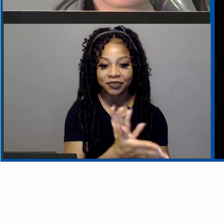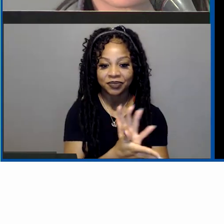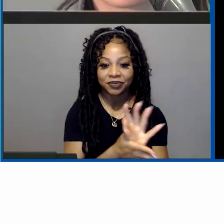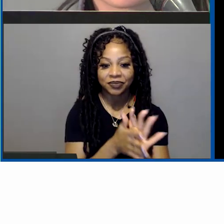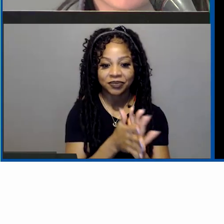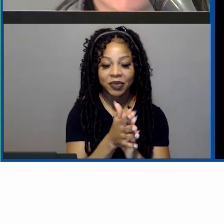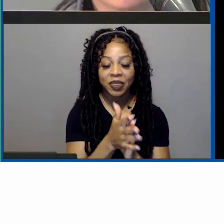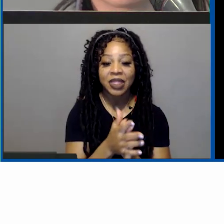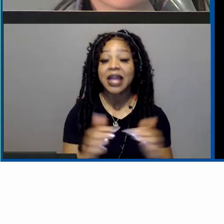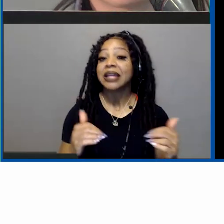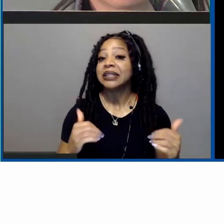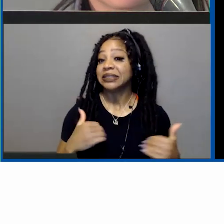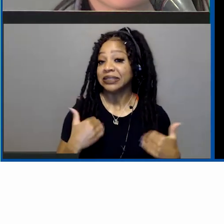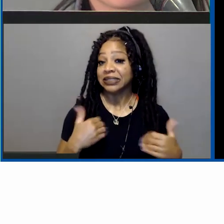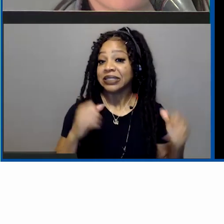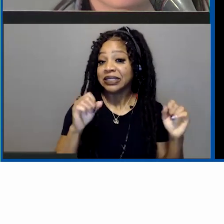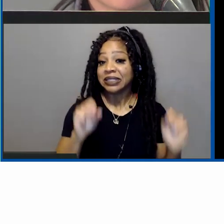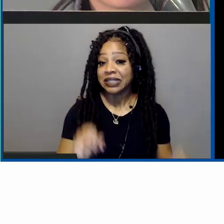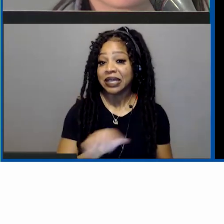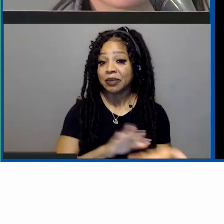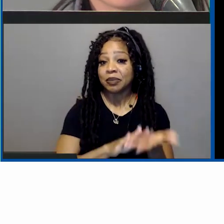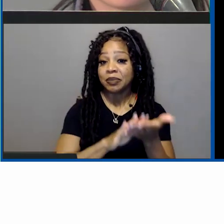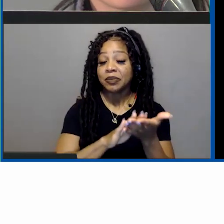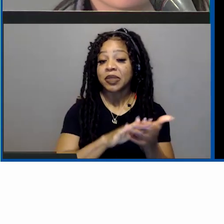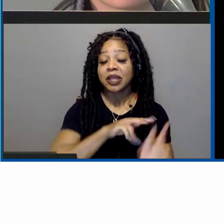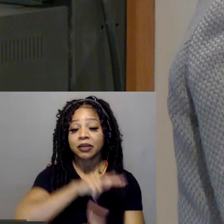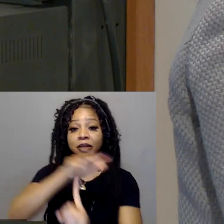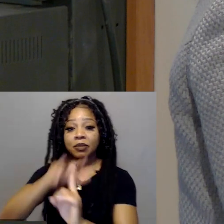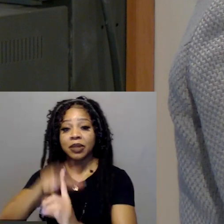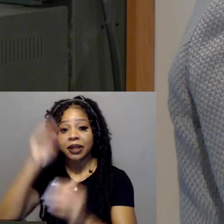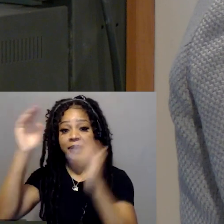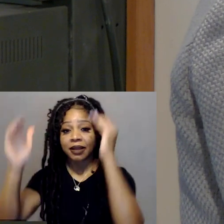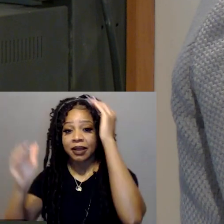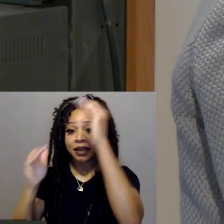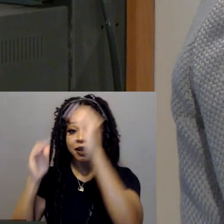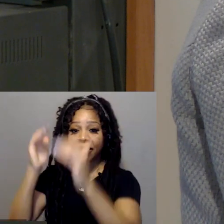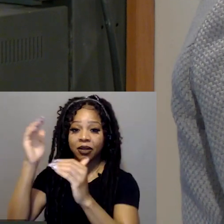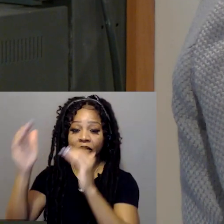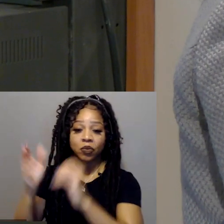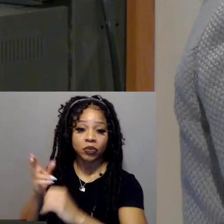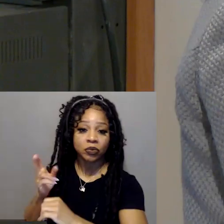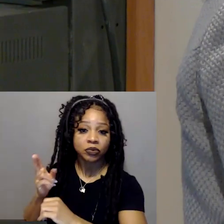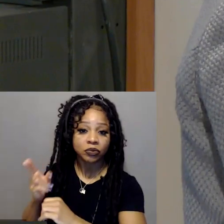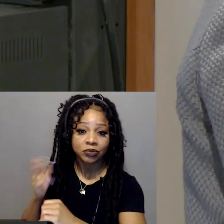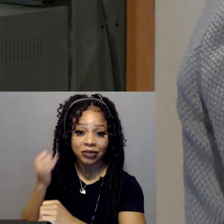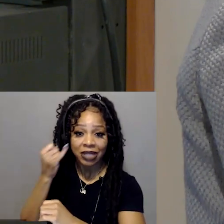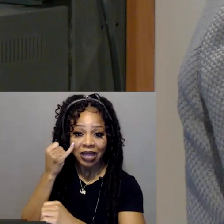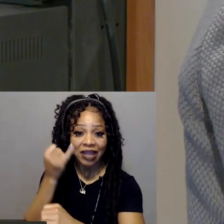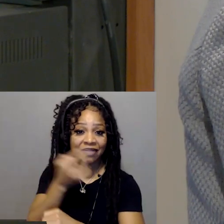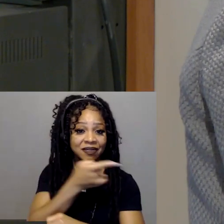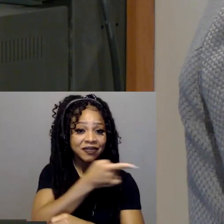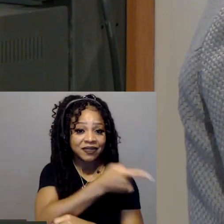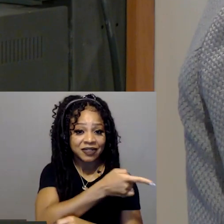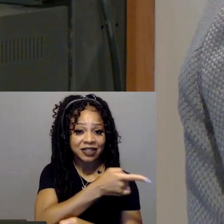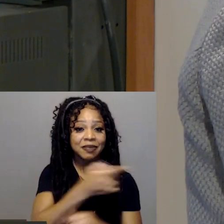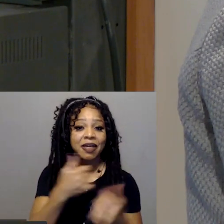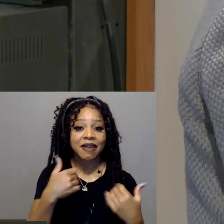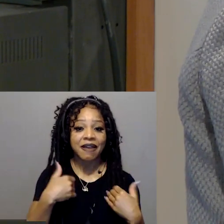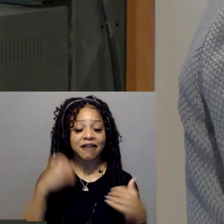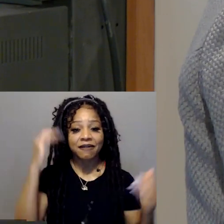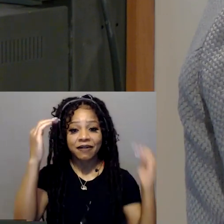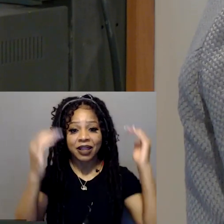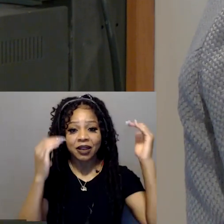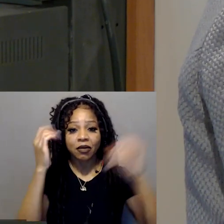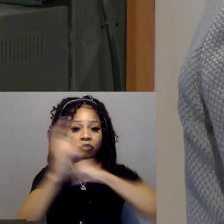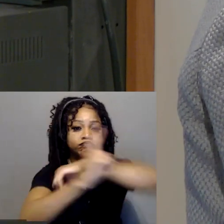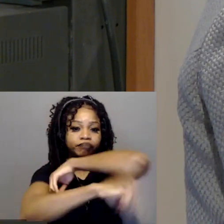a youth record can become a part of the adult record if the young person's given an adult sentence.